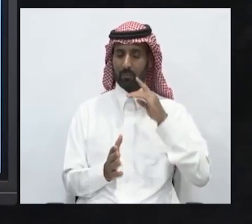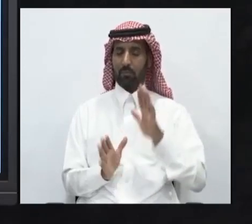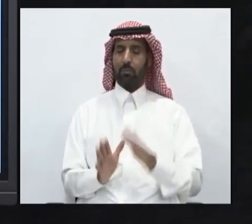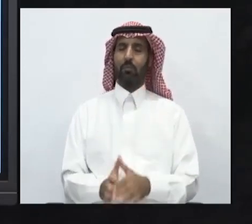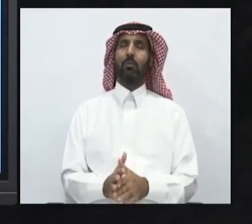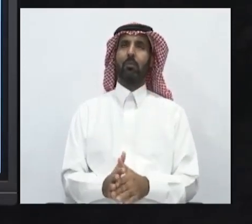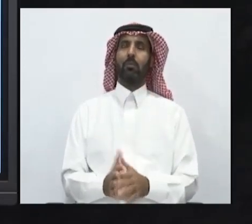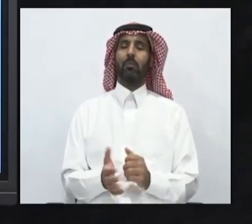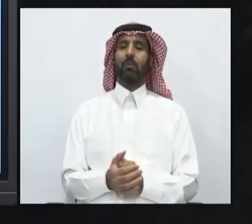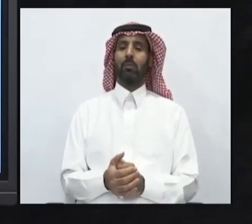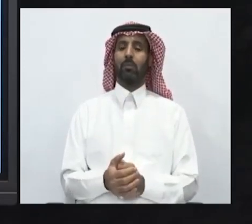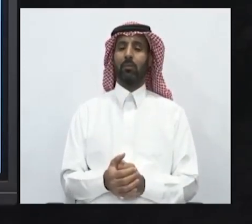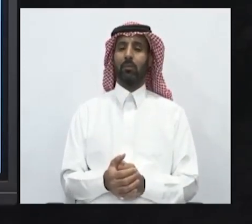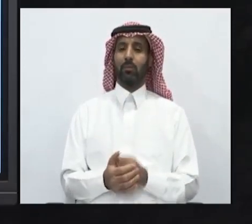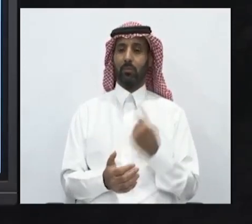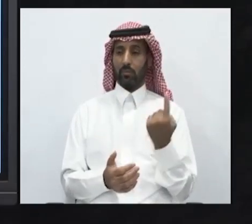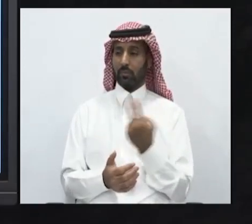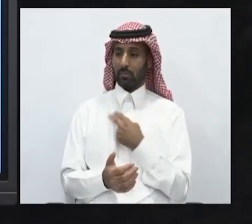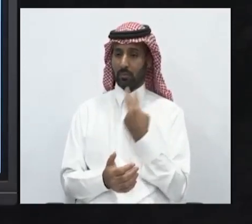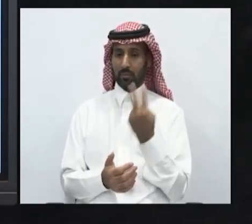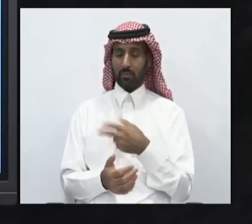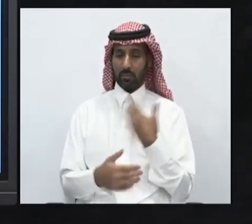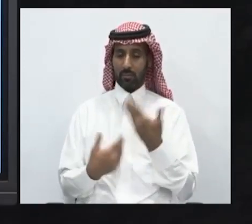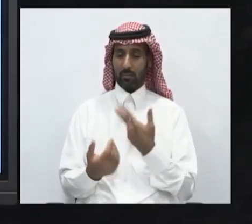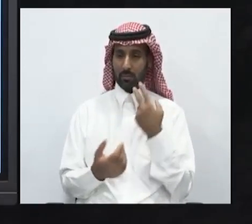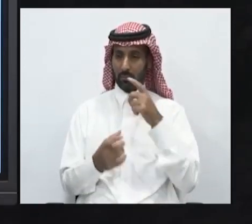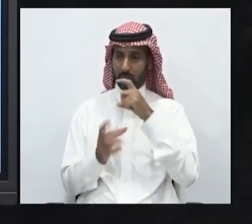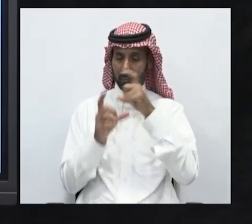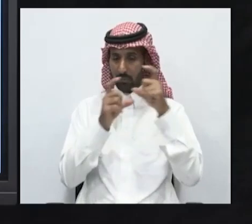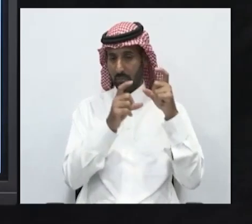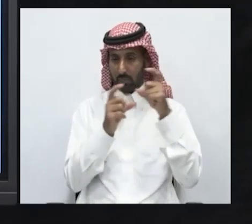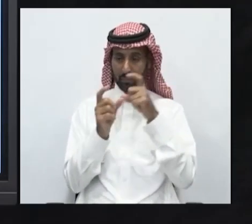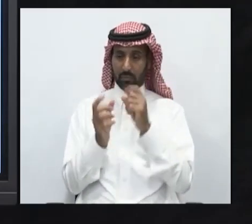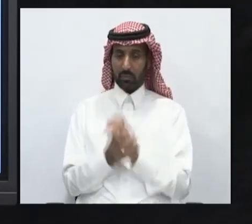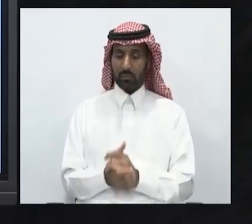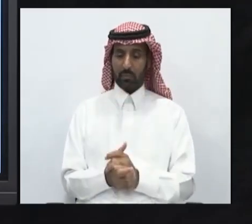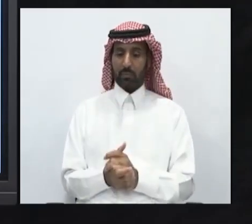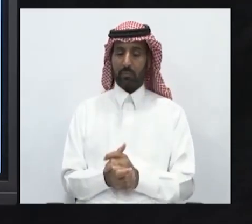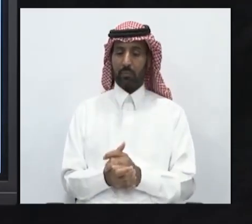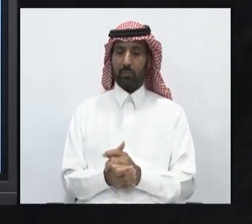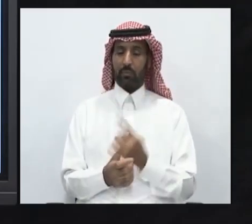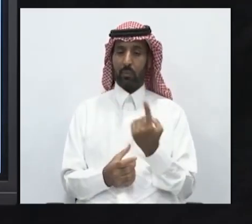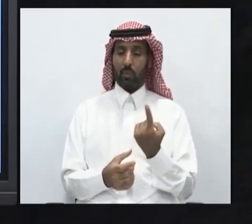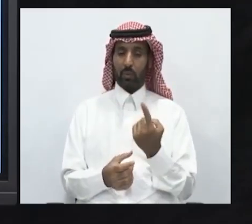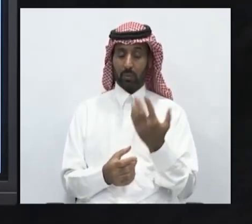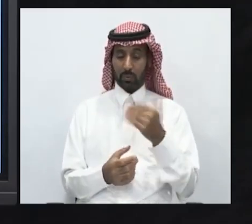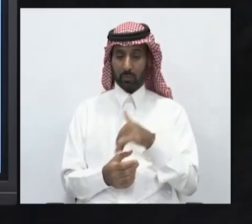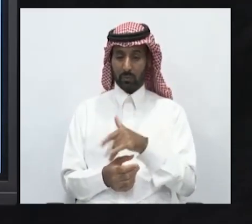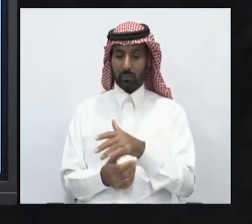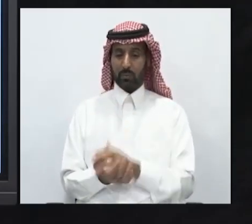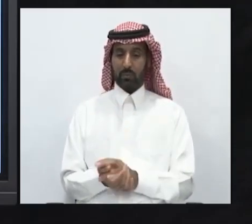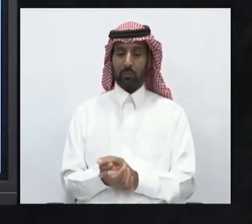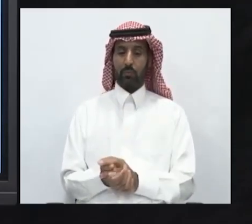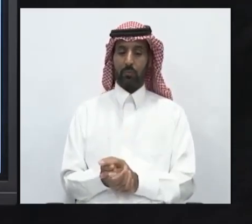enjoy nature by yourself cut off from everyone be yourself whether you have maybe an